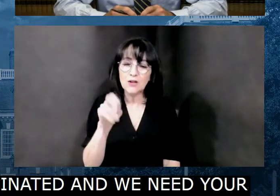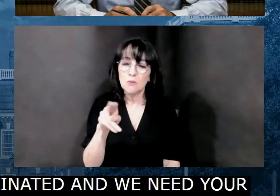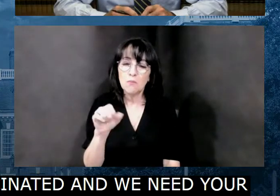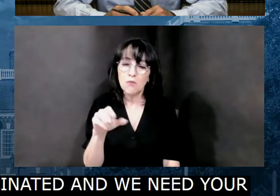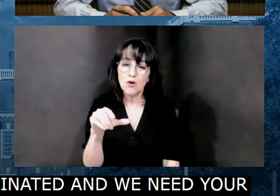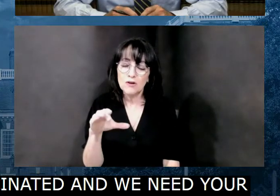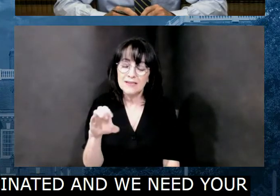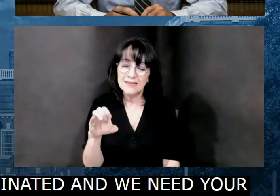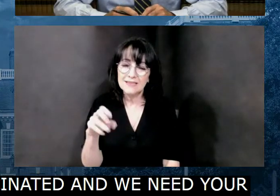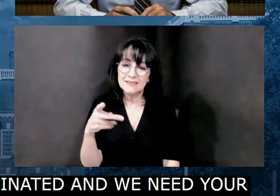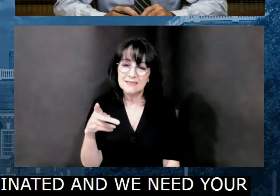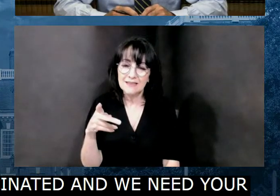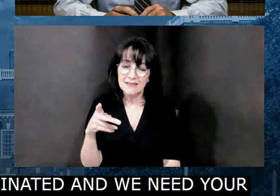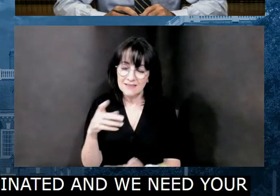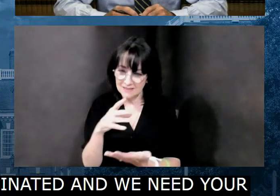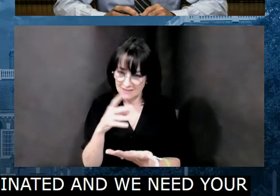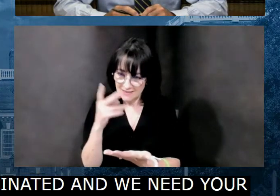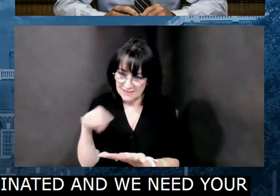stepping up.